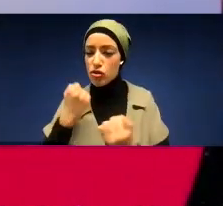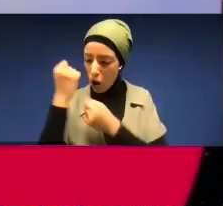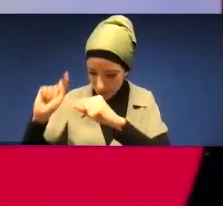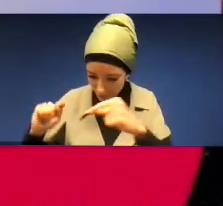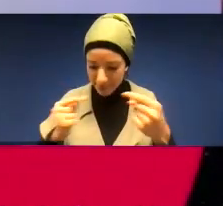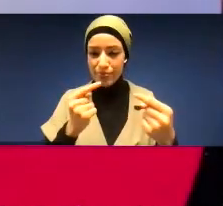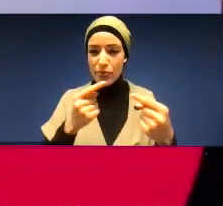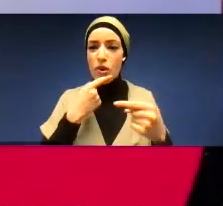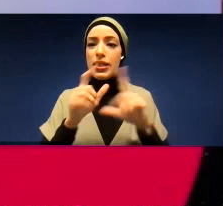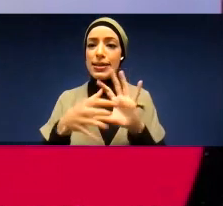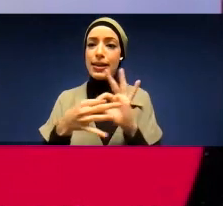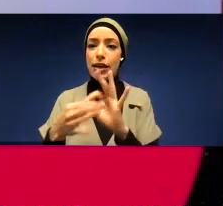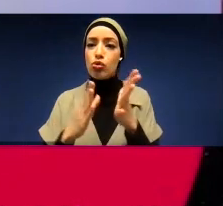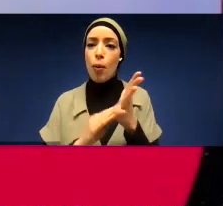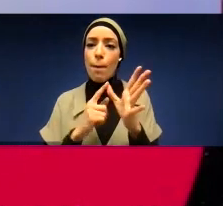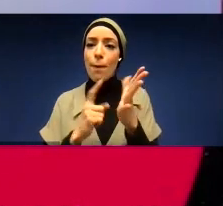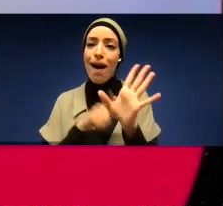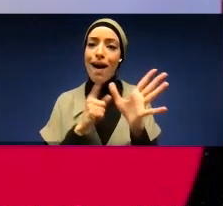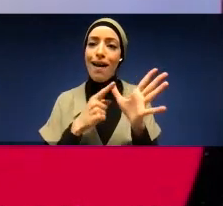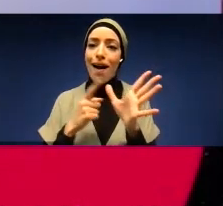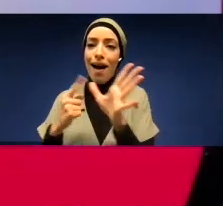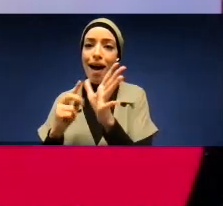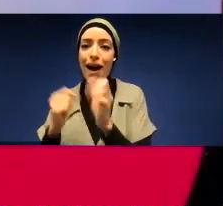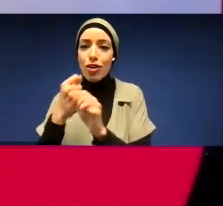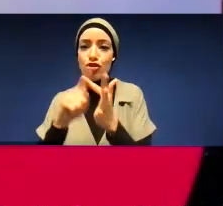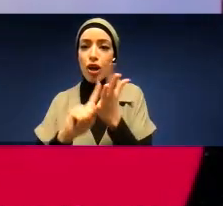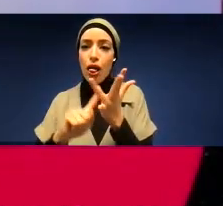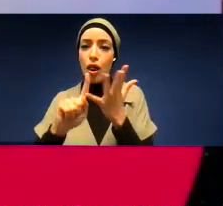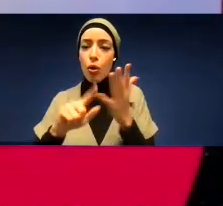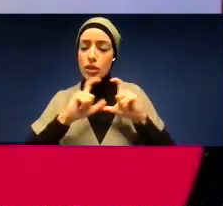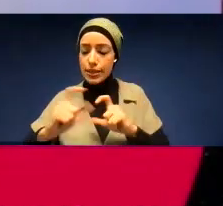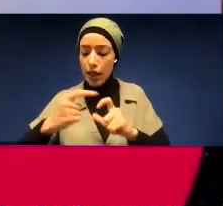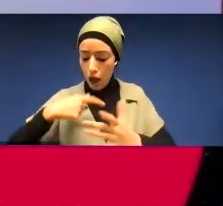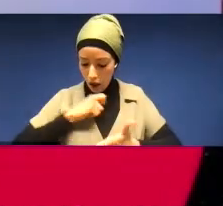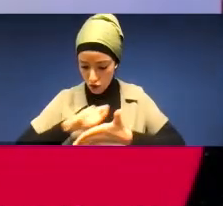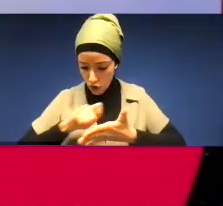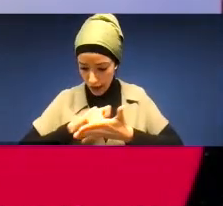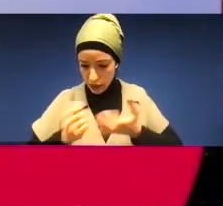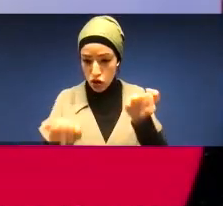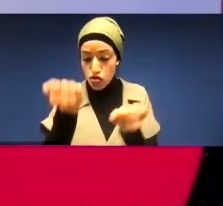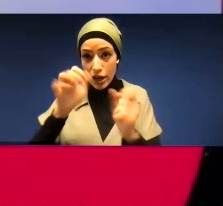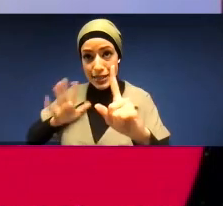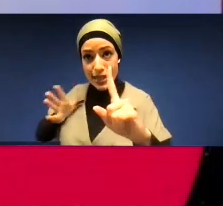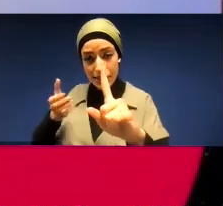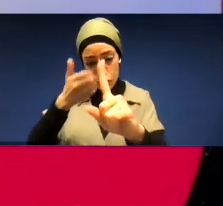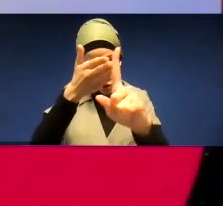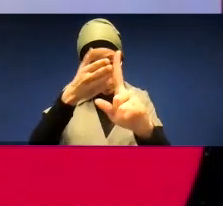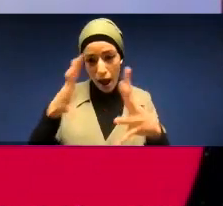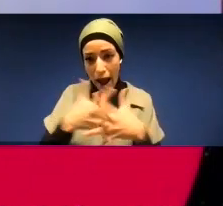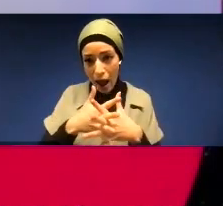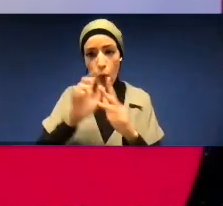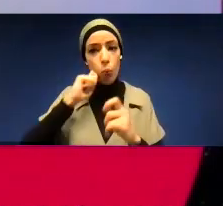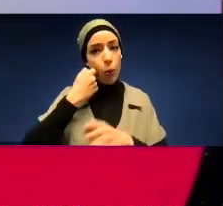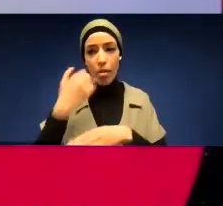And Still I Rise, because although the road to justice is not easy, we won't stop until we are all safe from the harms of war.